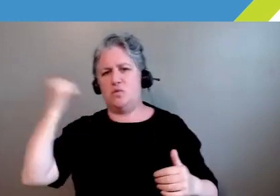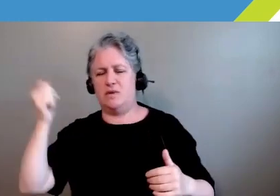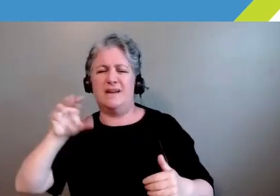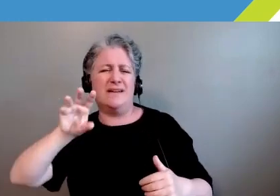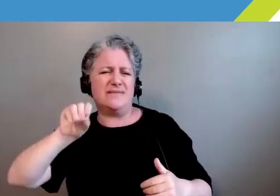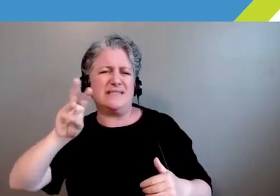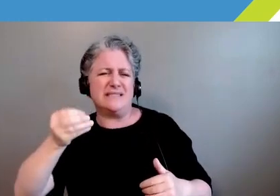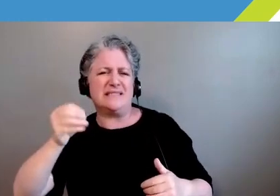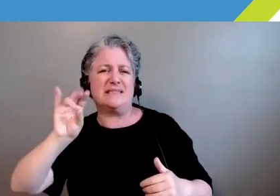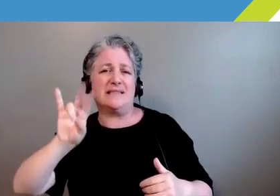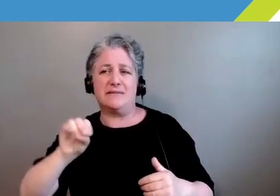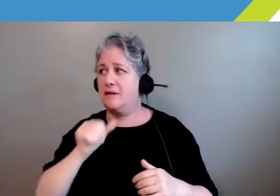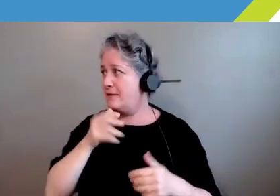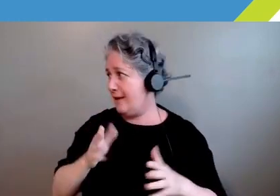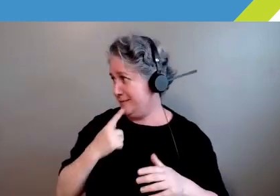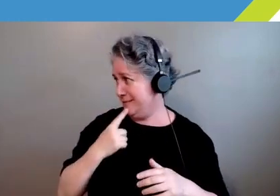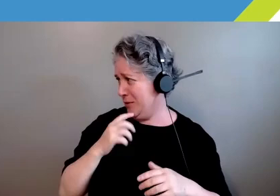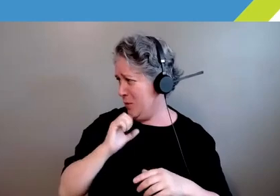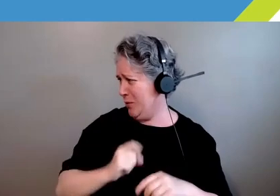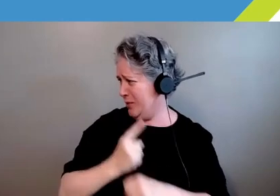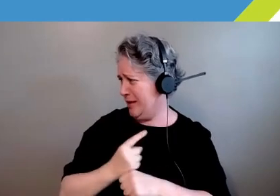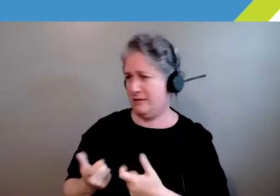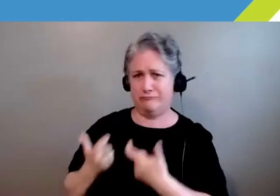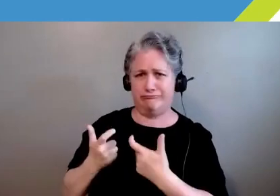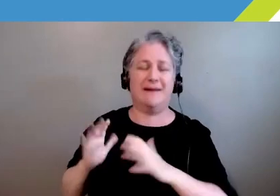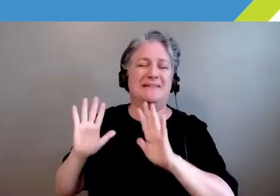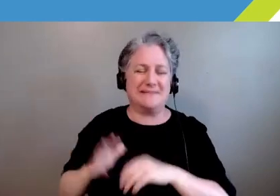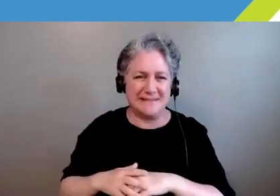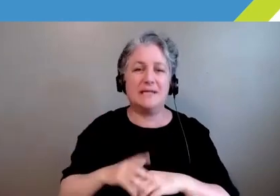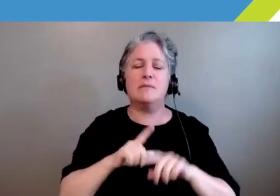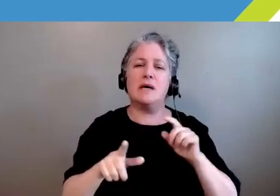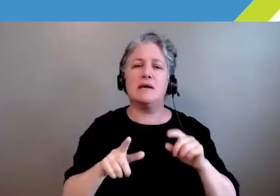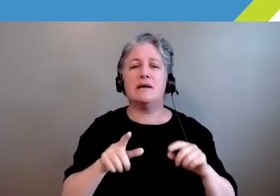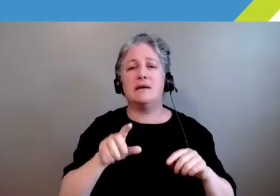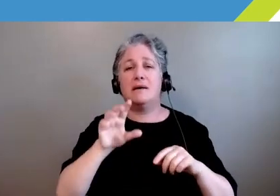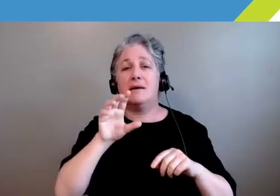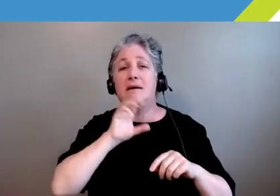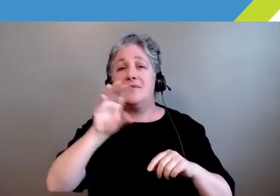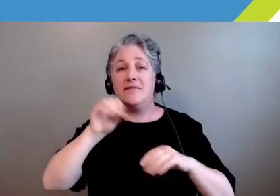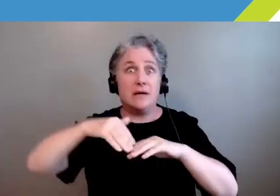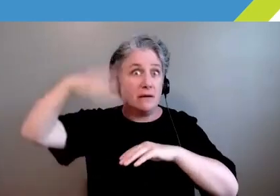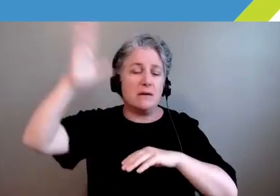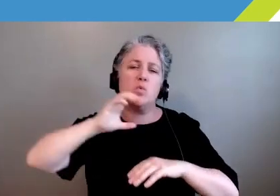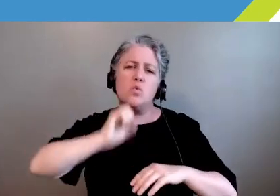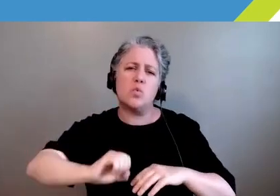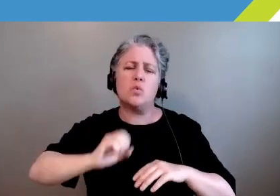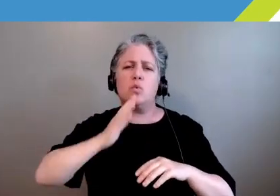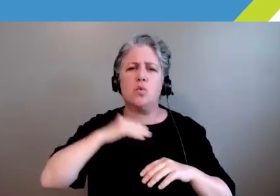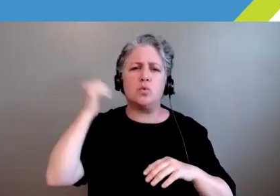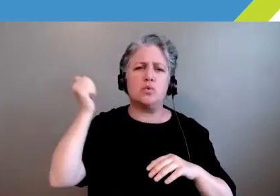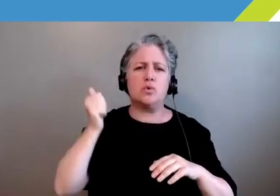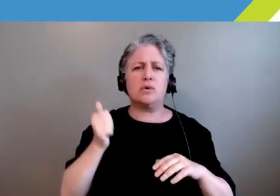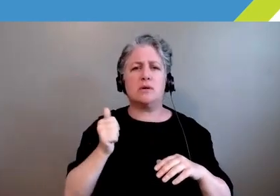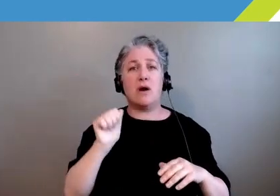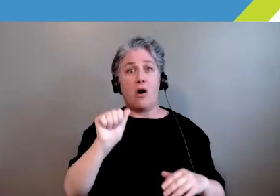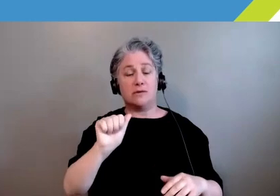50, 60, 70, you're not allowed to say old, are you, Mary? Okay, but I mean, as you basically are old, okay, the chance that there's autoimmune hepatitis goes